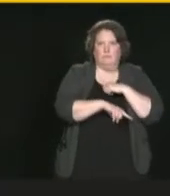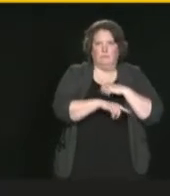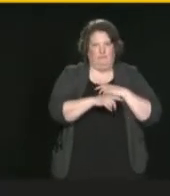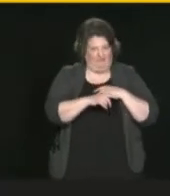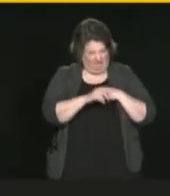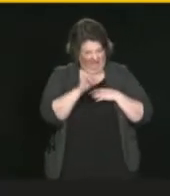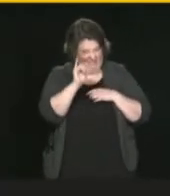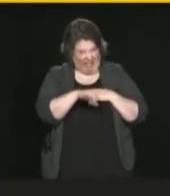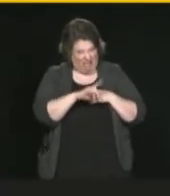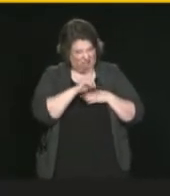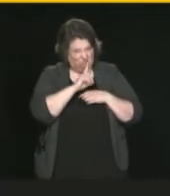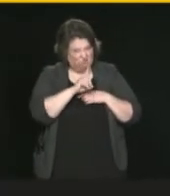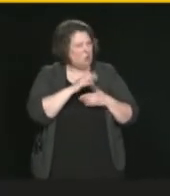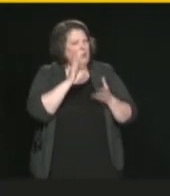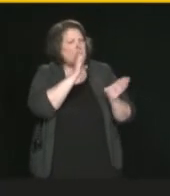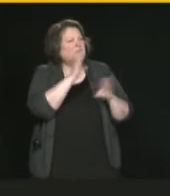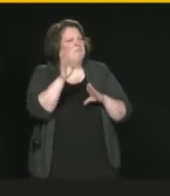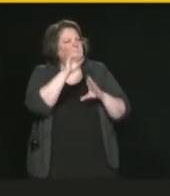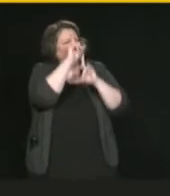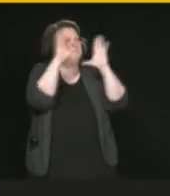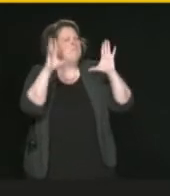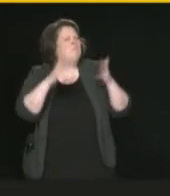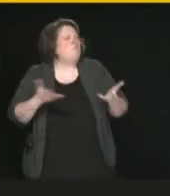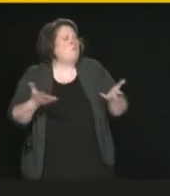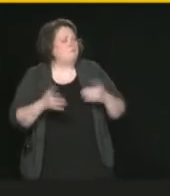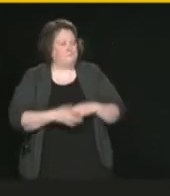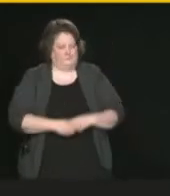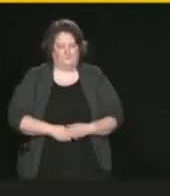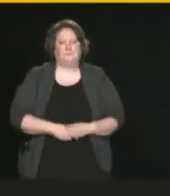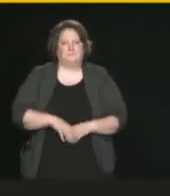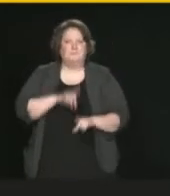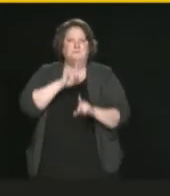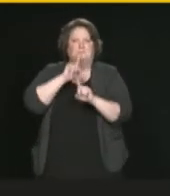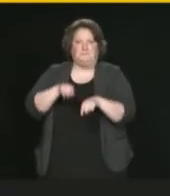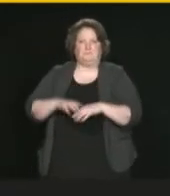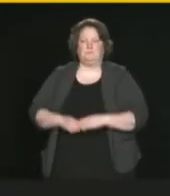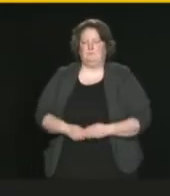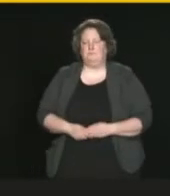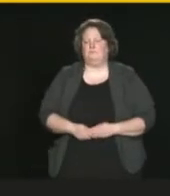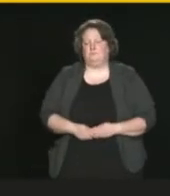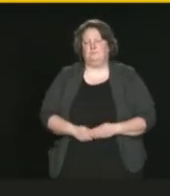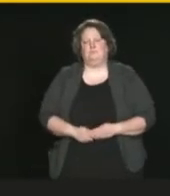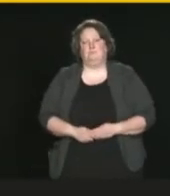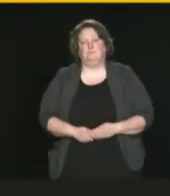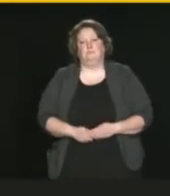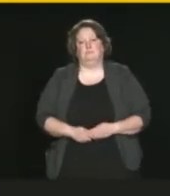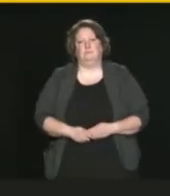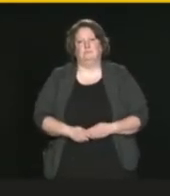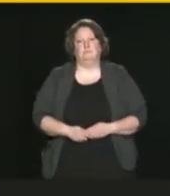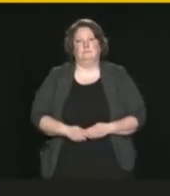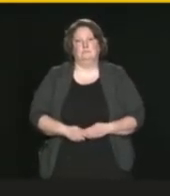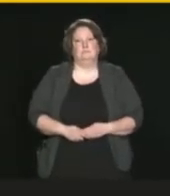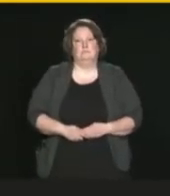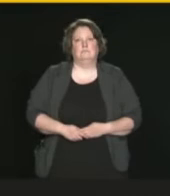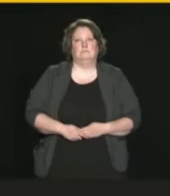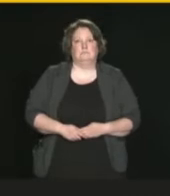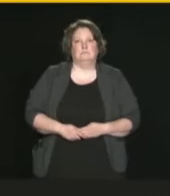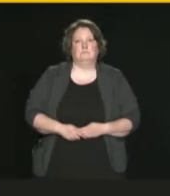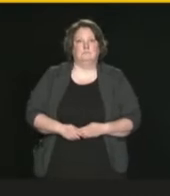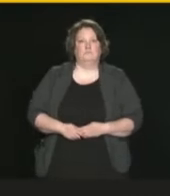very beginning, we introduced new staffing and brought in new staff in order